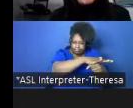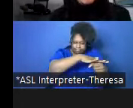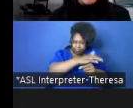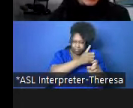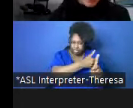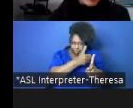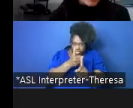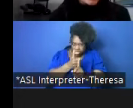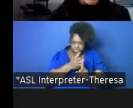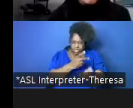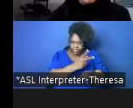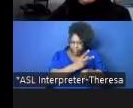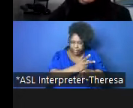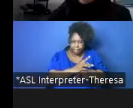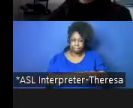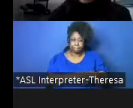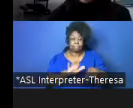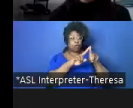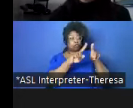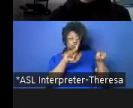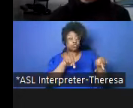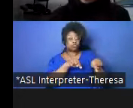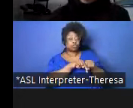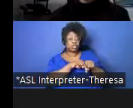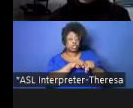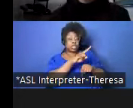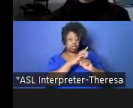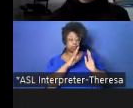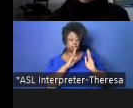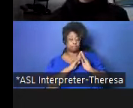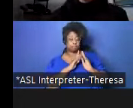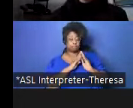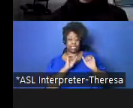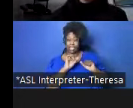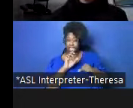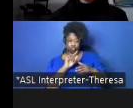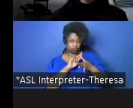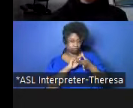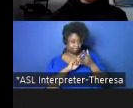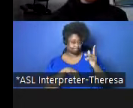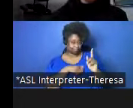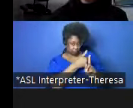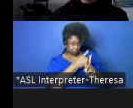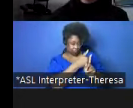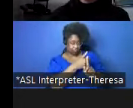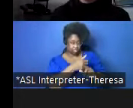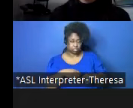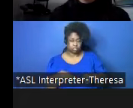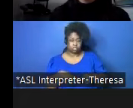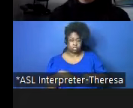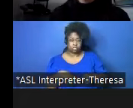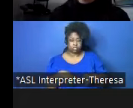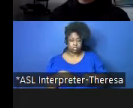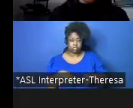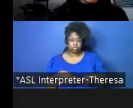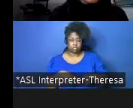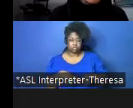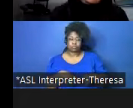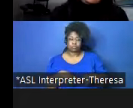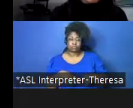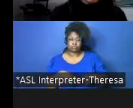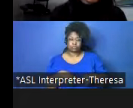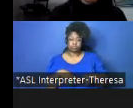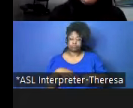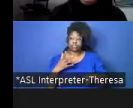things that municipalities can do on their own. And it's really responding to a lot of